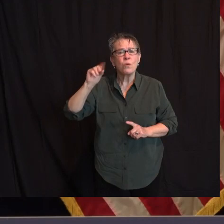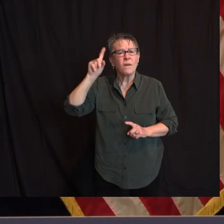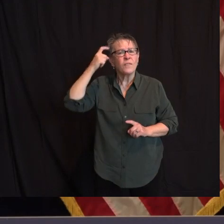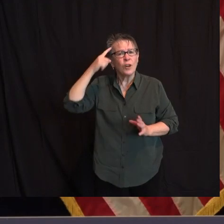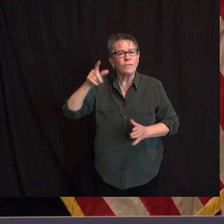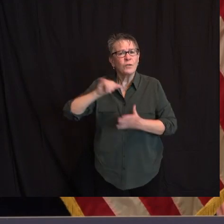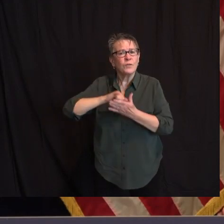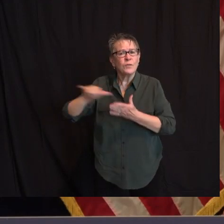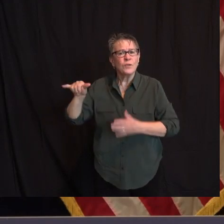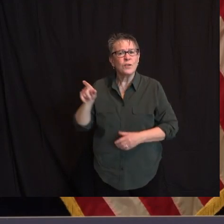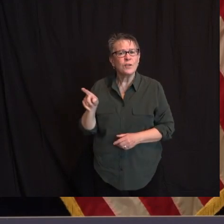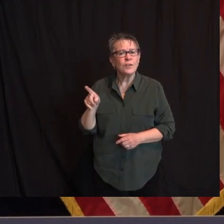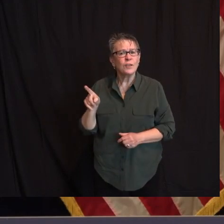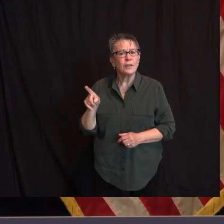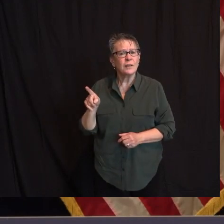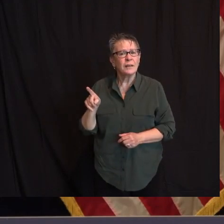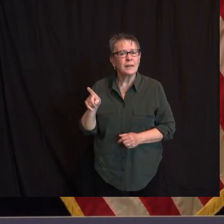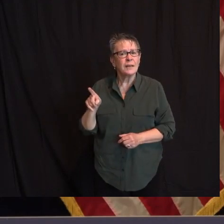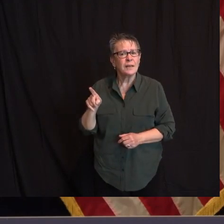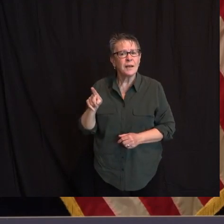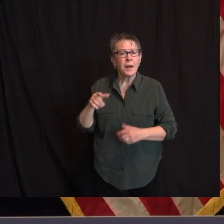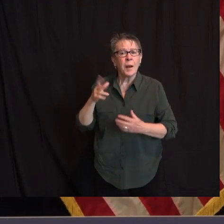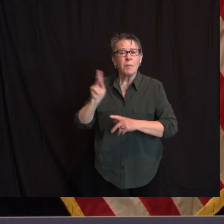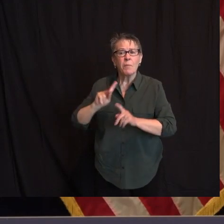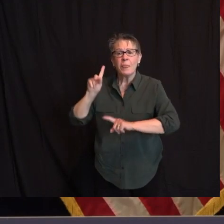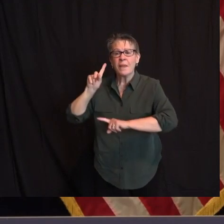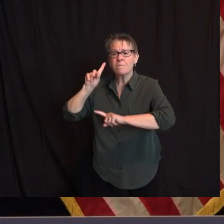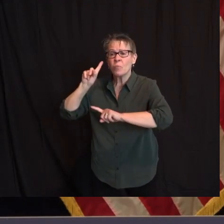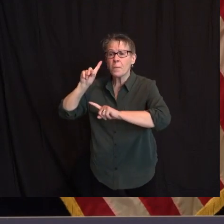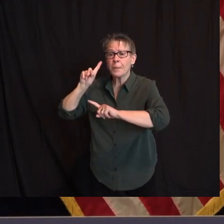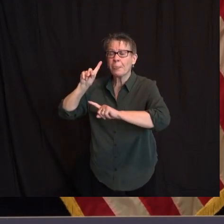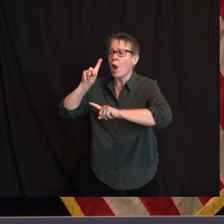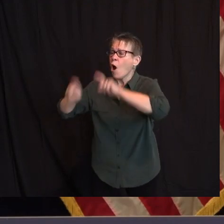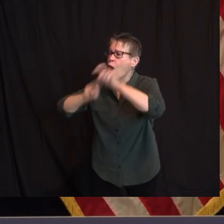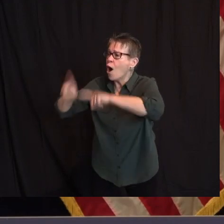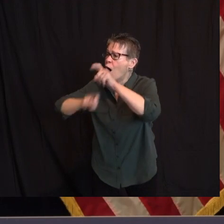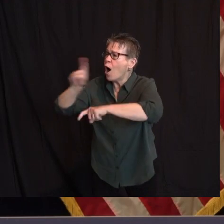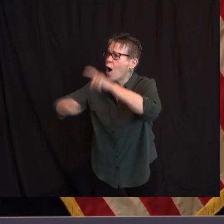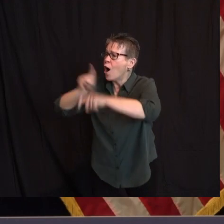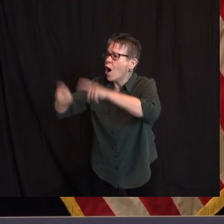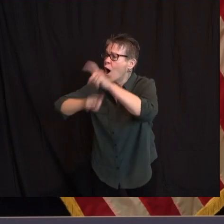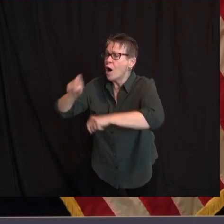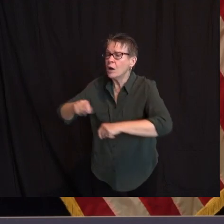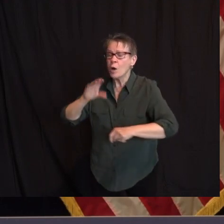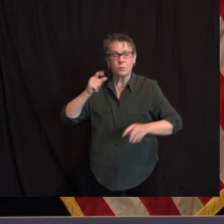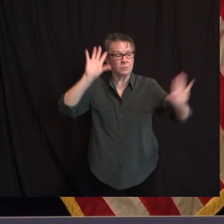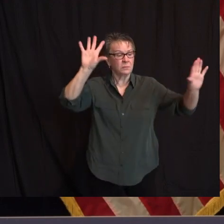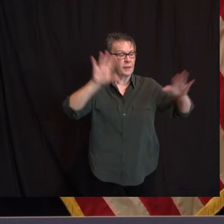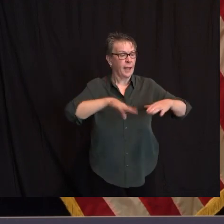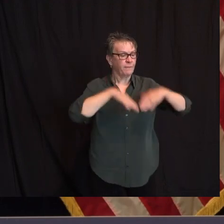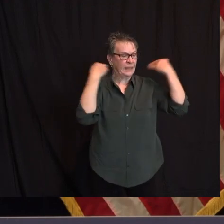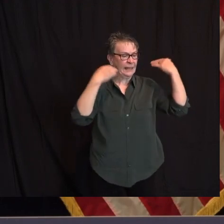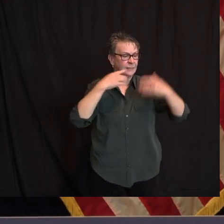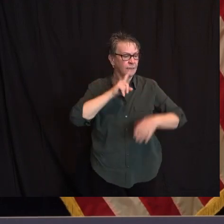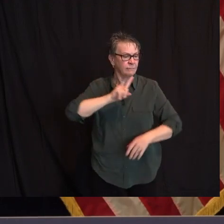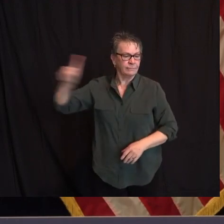questions. But let's try to keep it south of a 3-act opera today and keep things moving. So, Elise, with that, fire